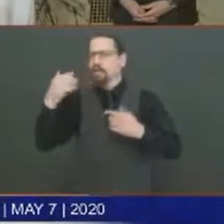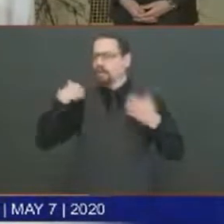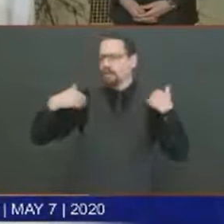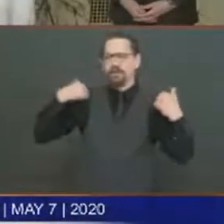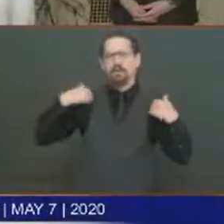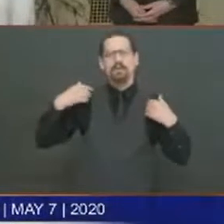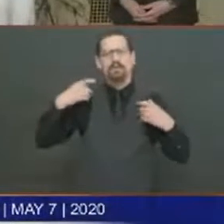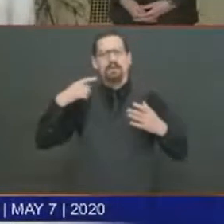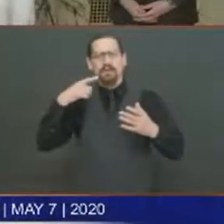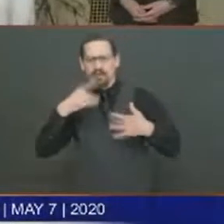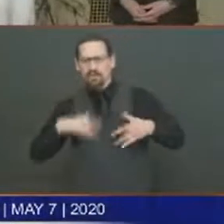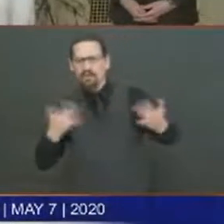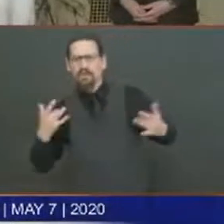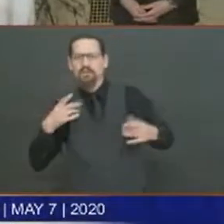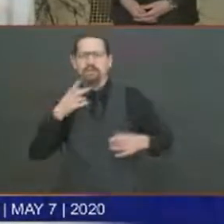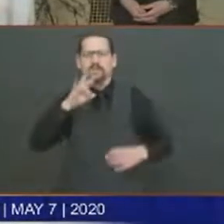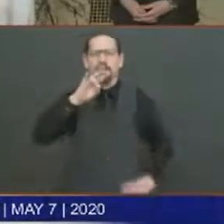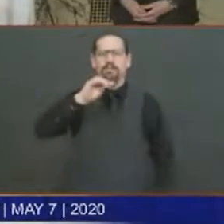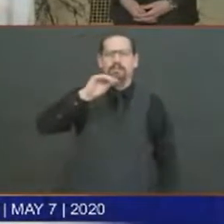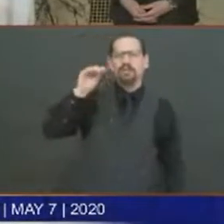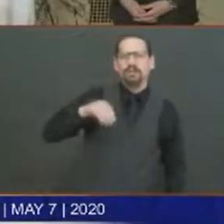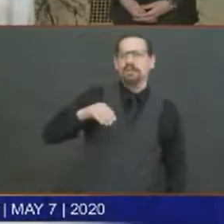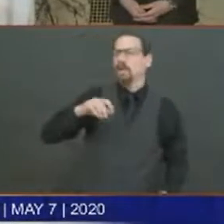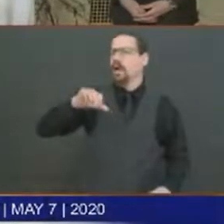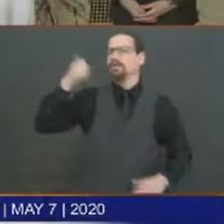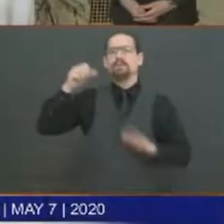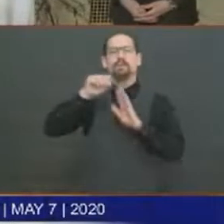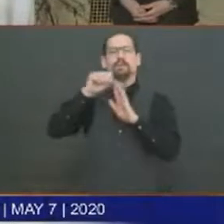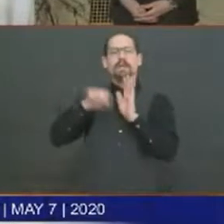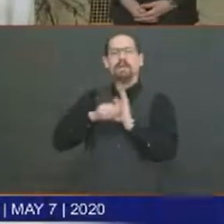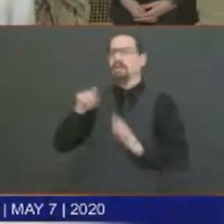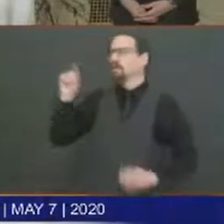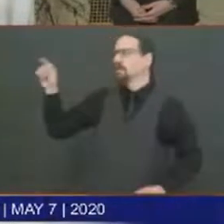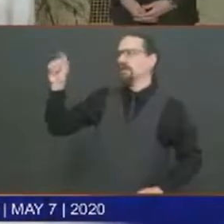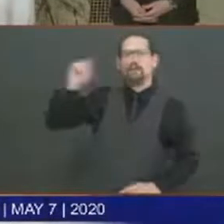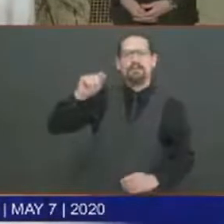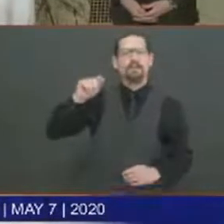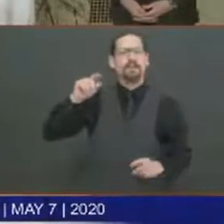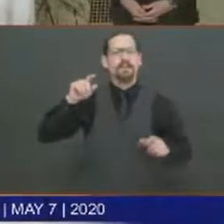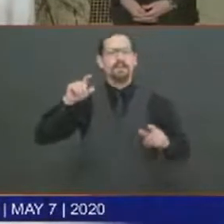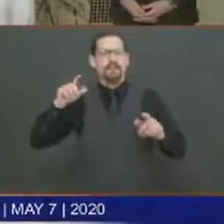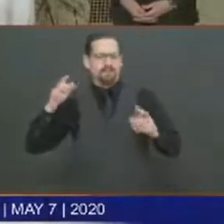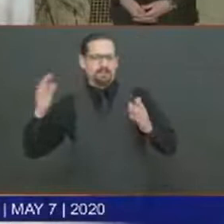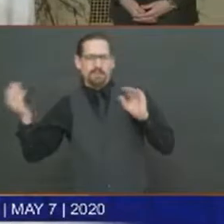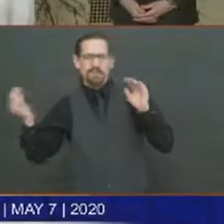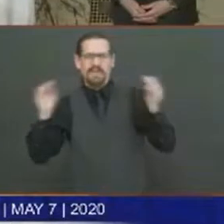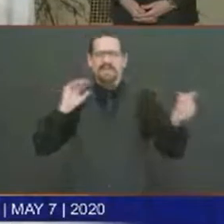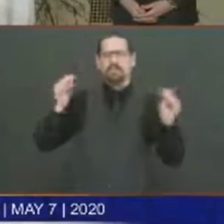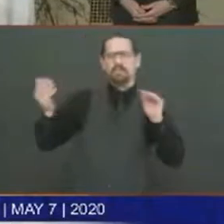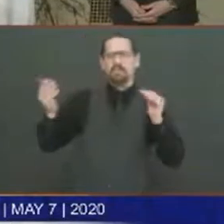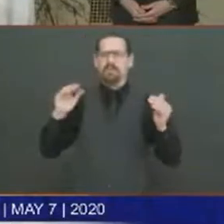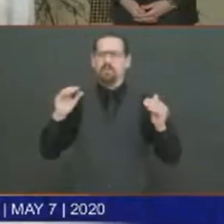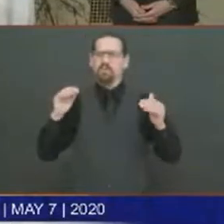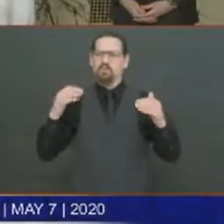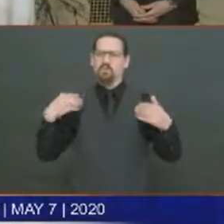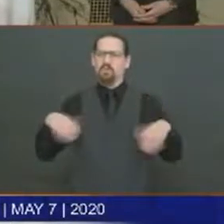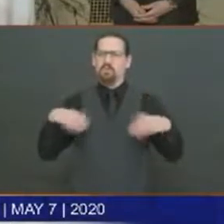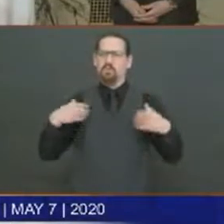the percentage in other states of fatalities that have been associated with long-term care